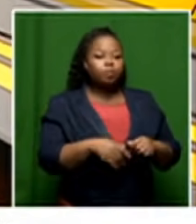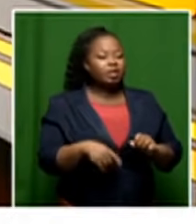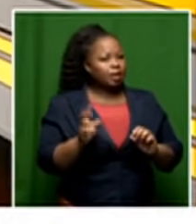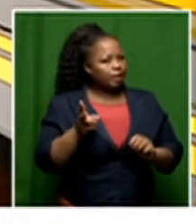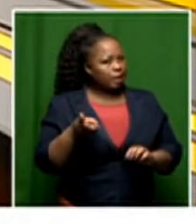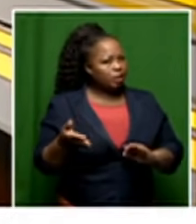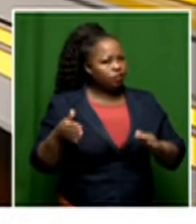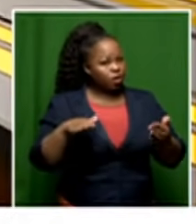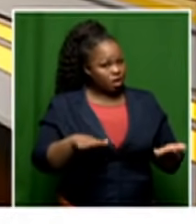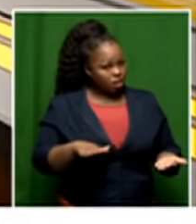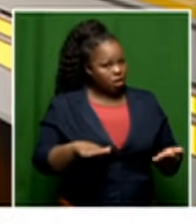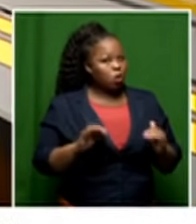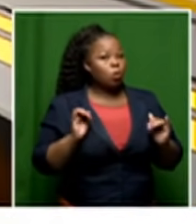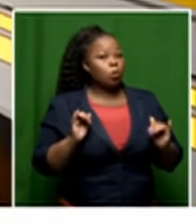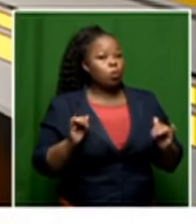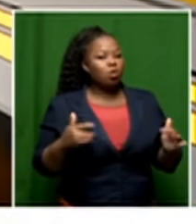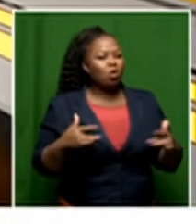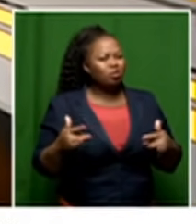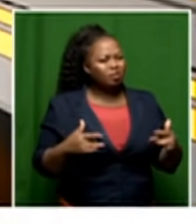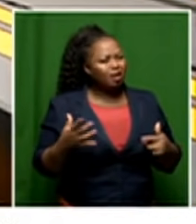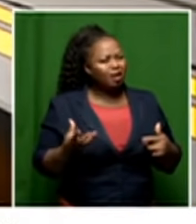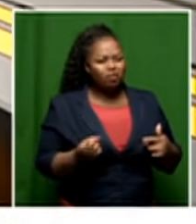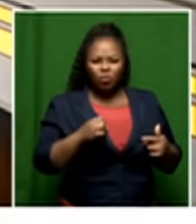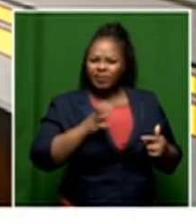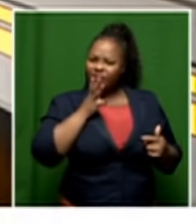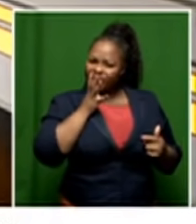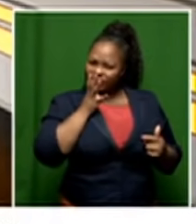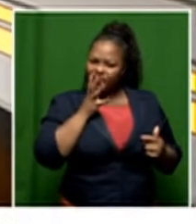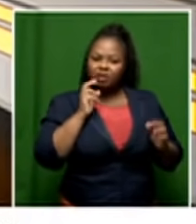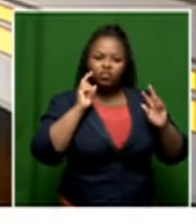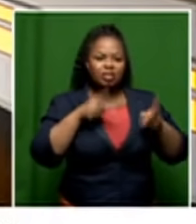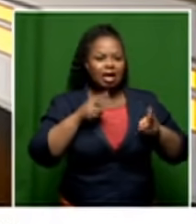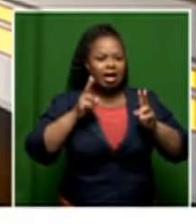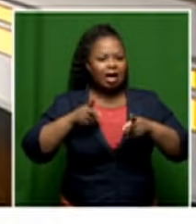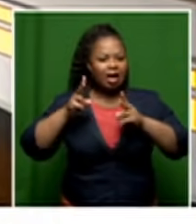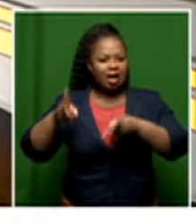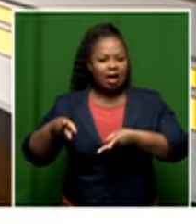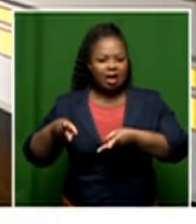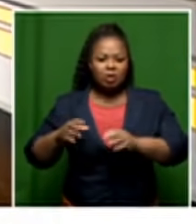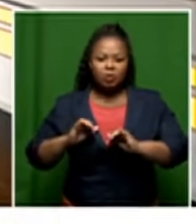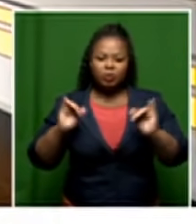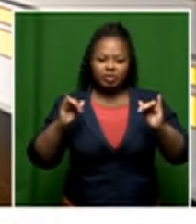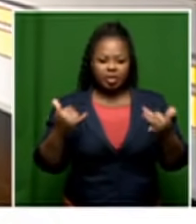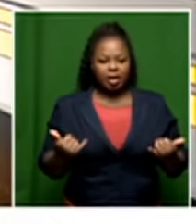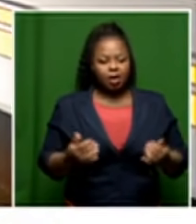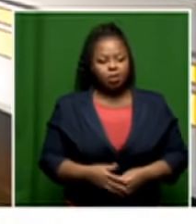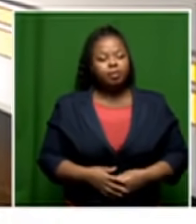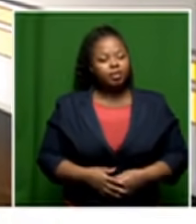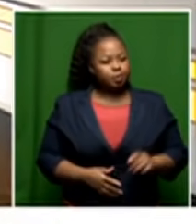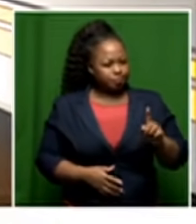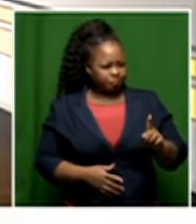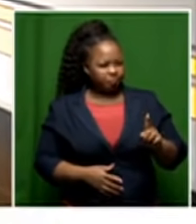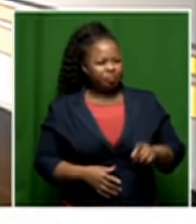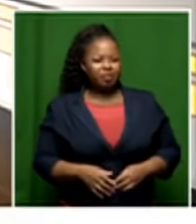that's a little bit worrying as well when you look at a large amount of fatalities coming through as well. Let's now talk to